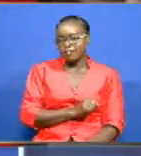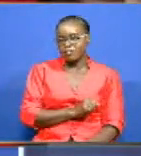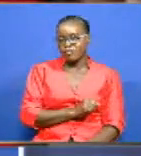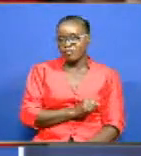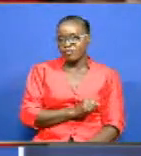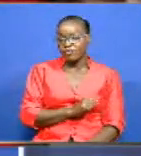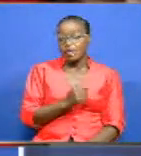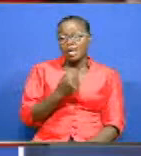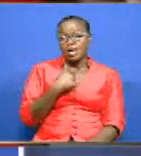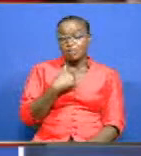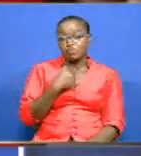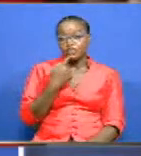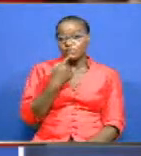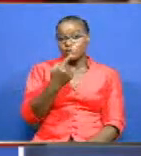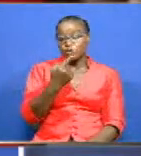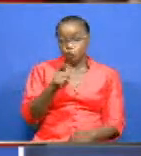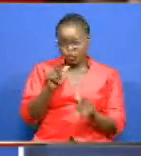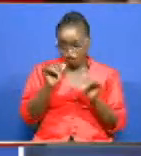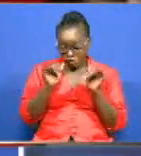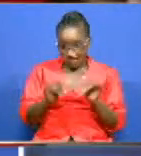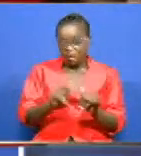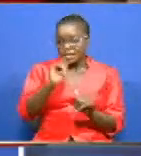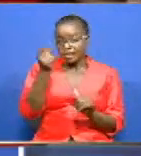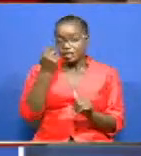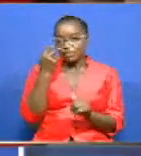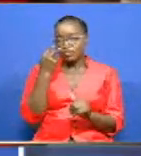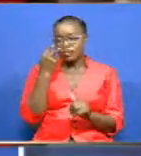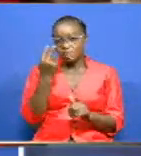I'm sure you live in this country and you have seen